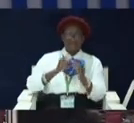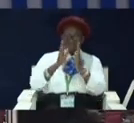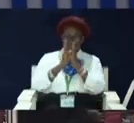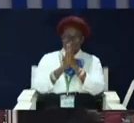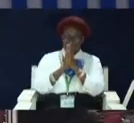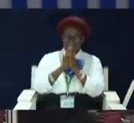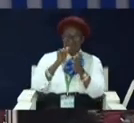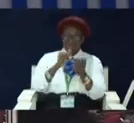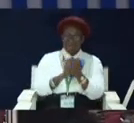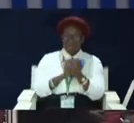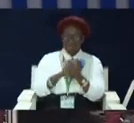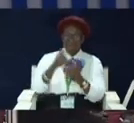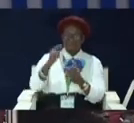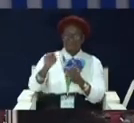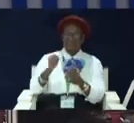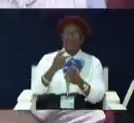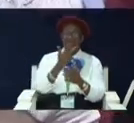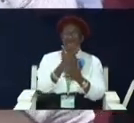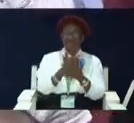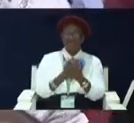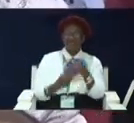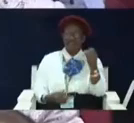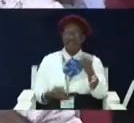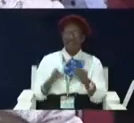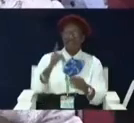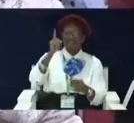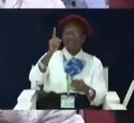the Trinity will work for you.